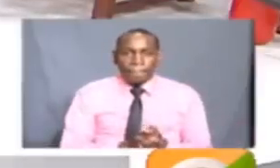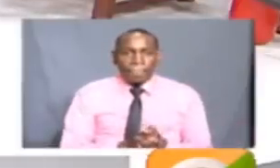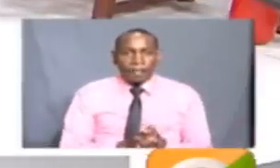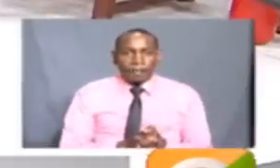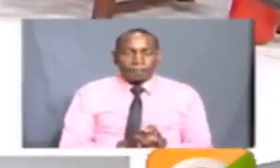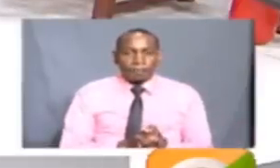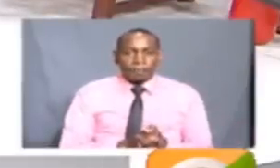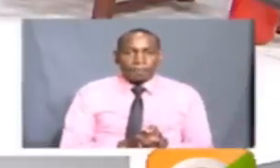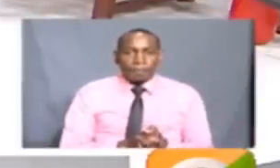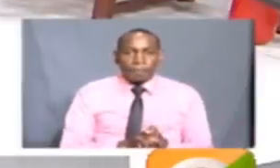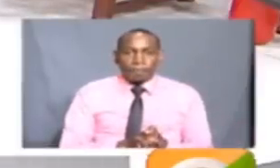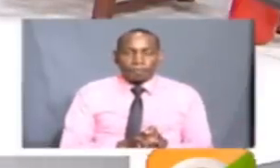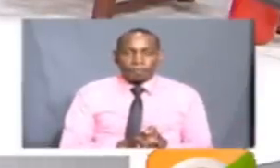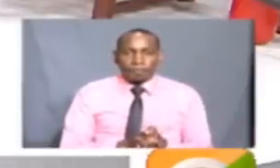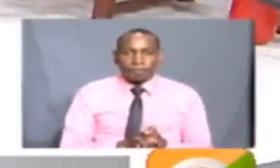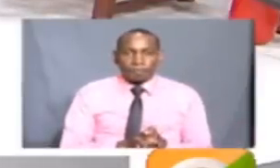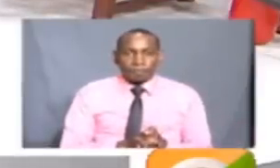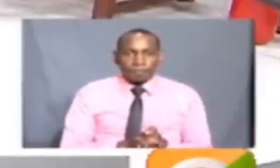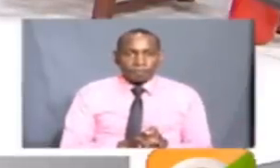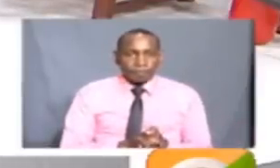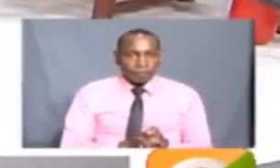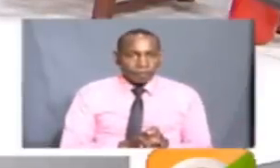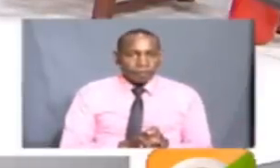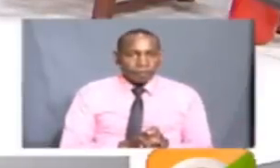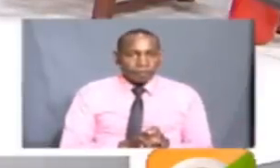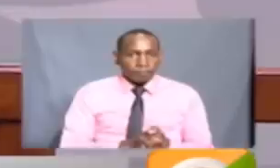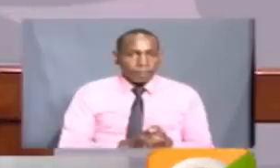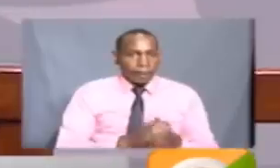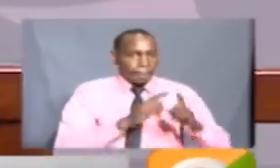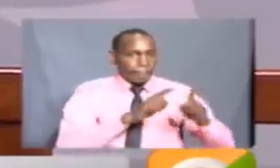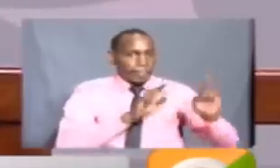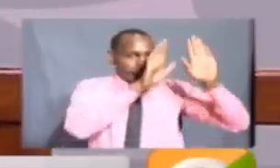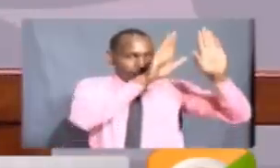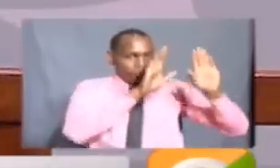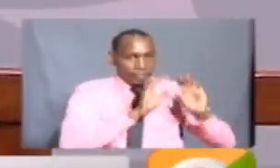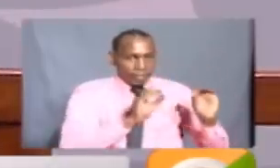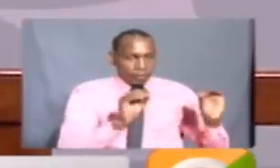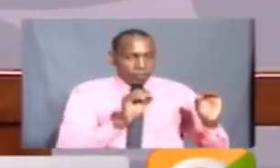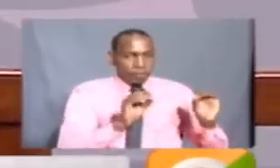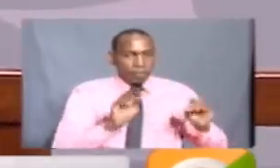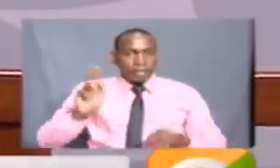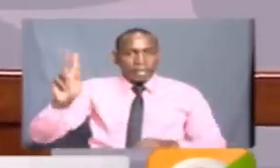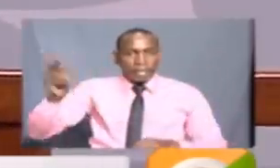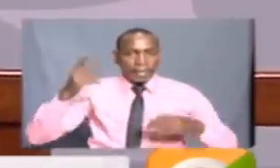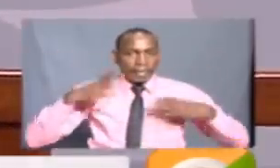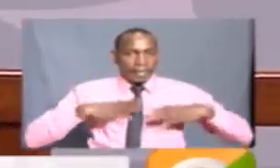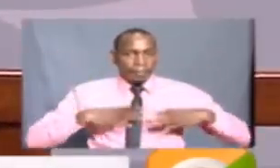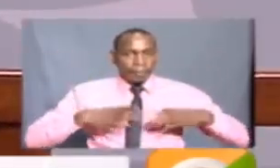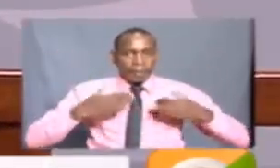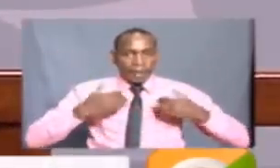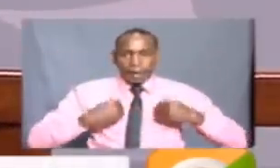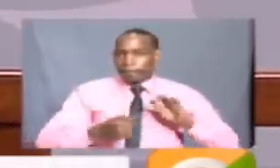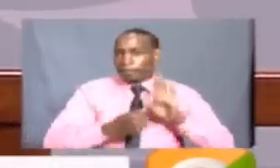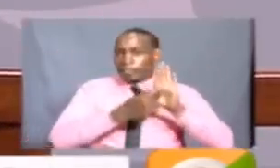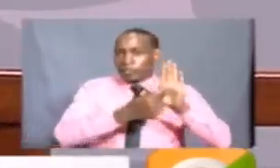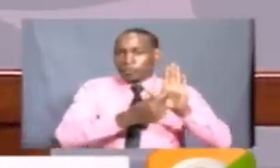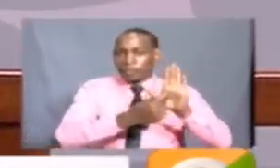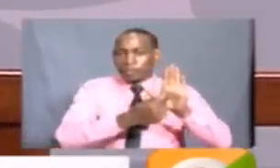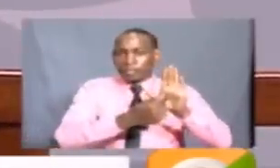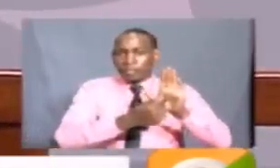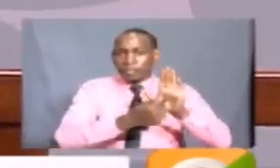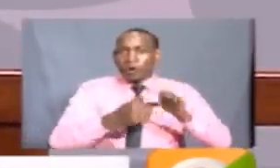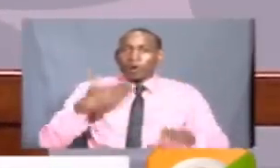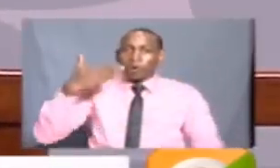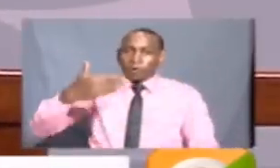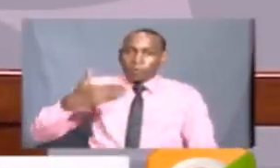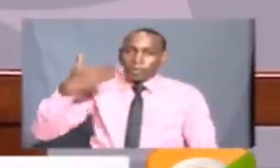Never mind. Okay. But you are making the point, but it doesn't matter. Kenyans have demonstrated time